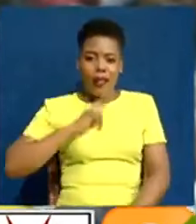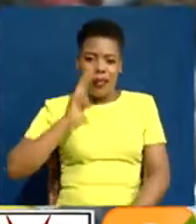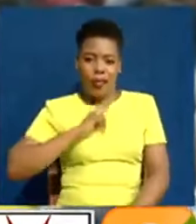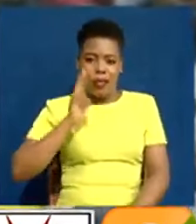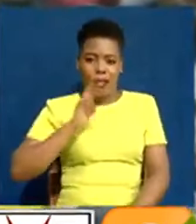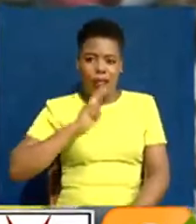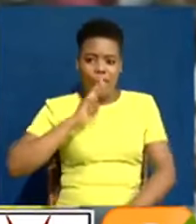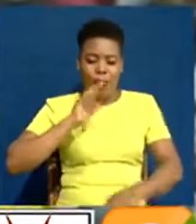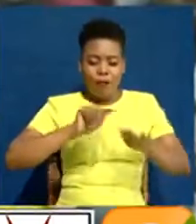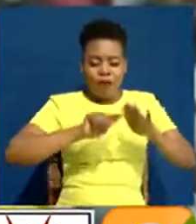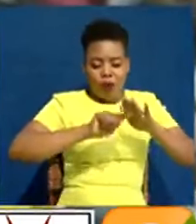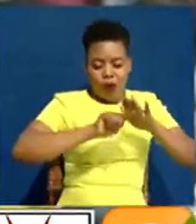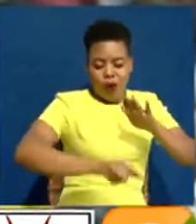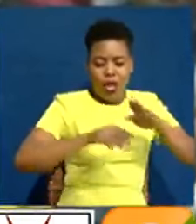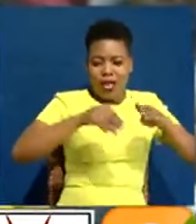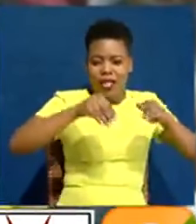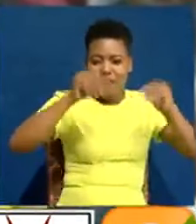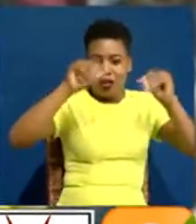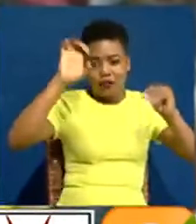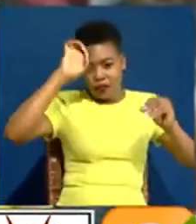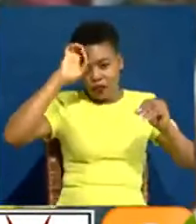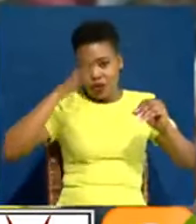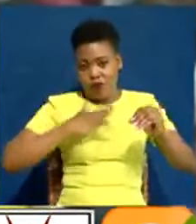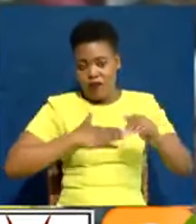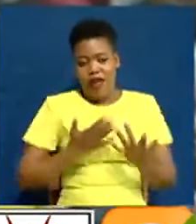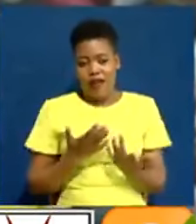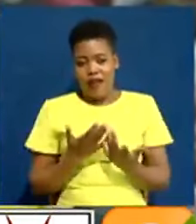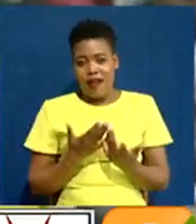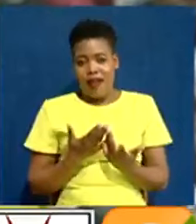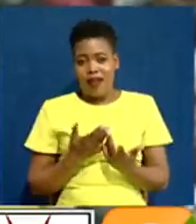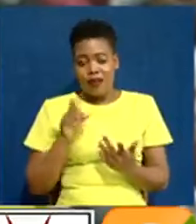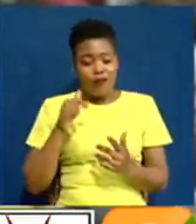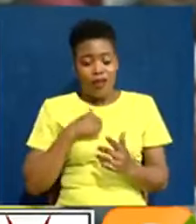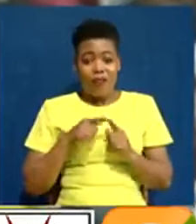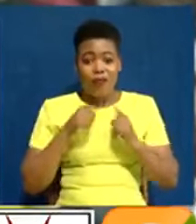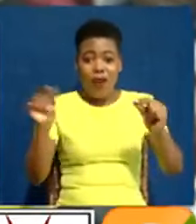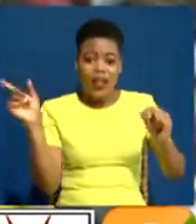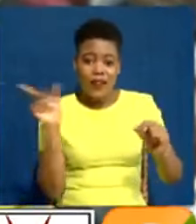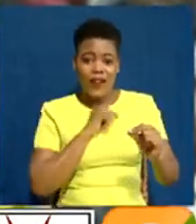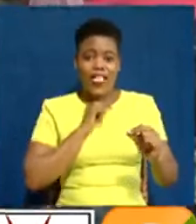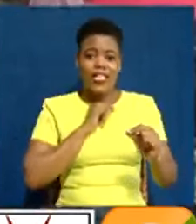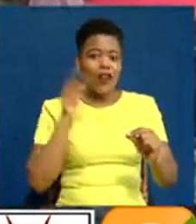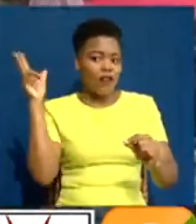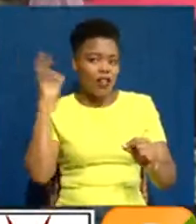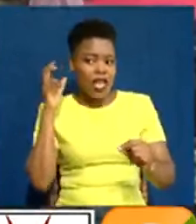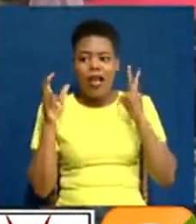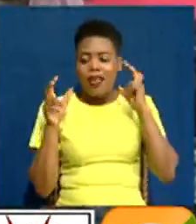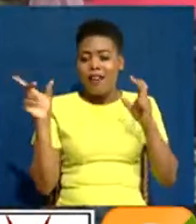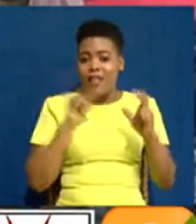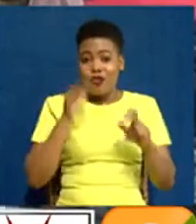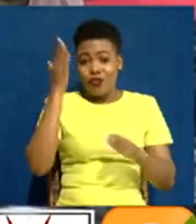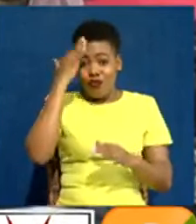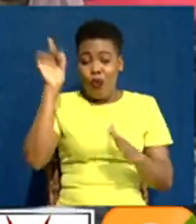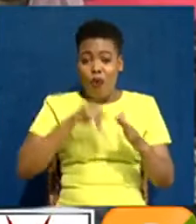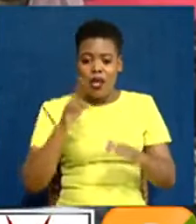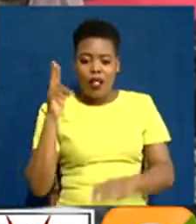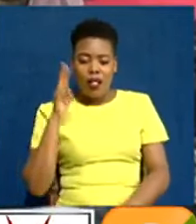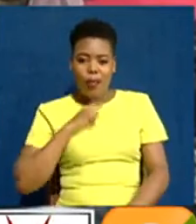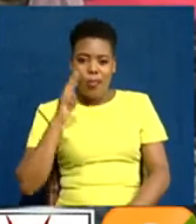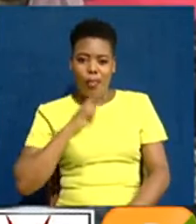of lowering the quality of our education. And as I have told you, you know what kind of a risk